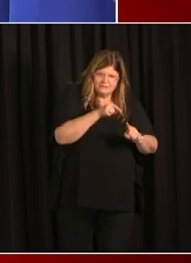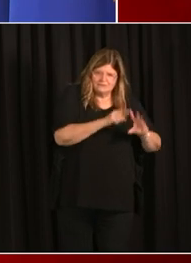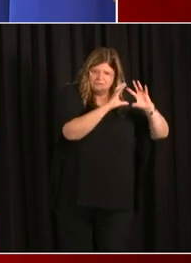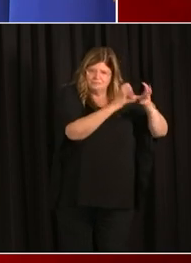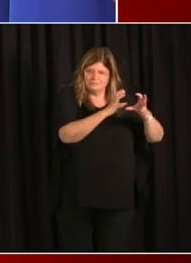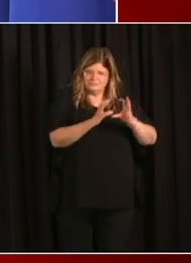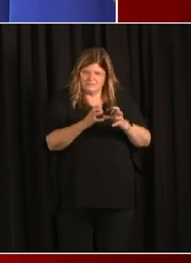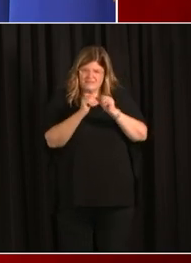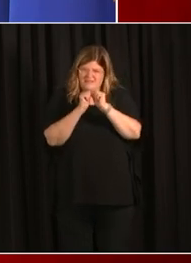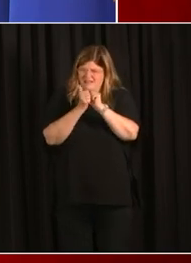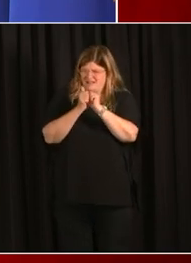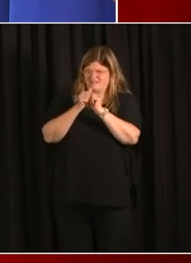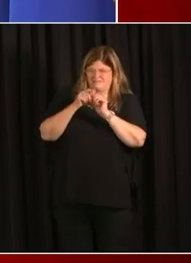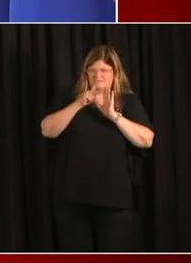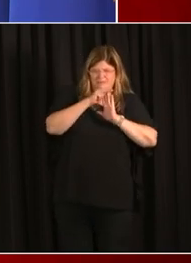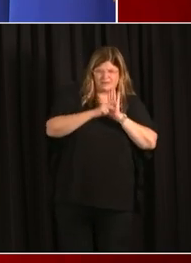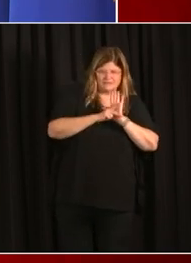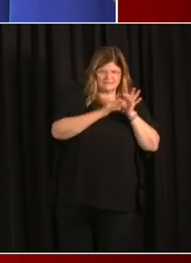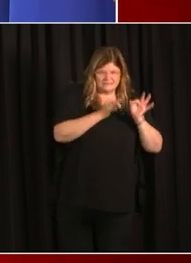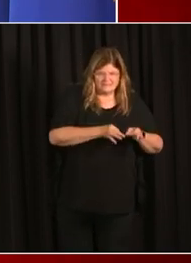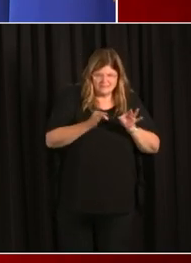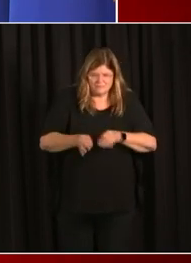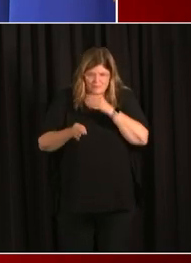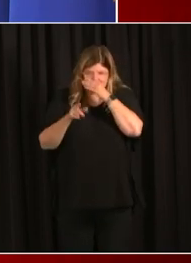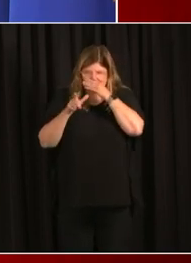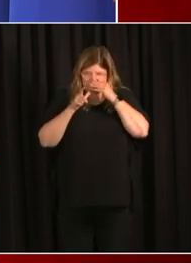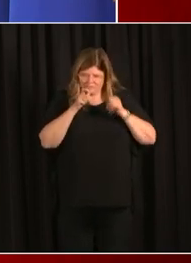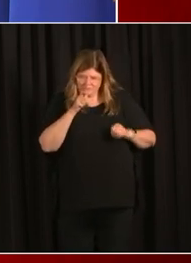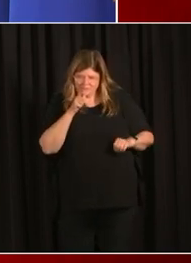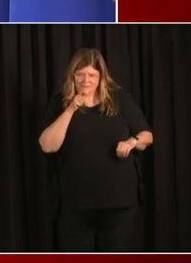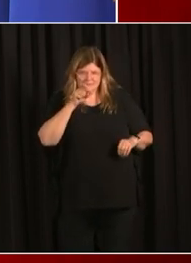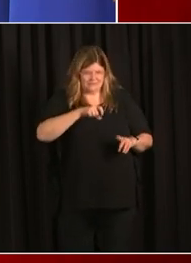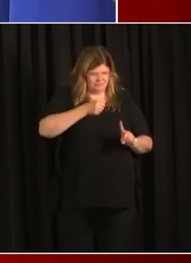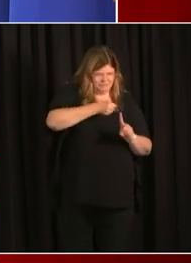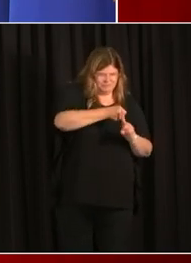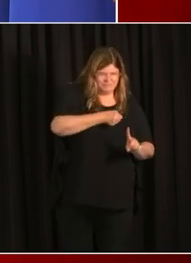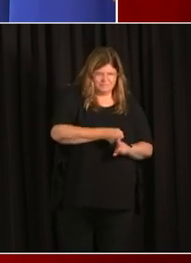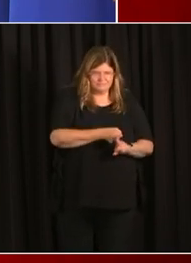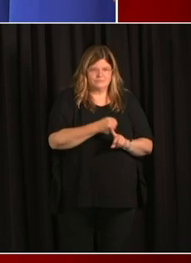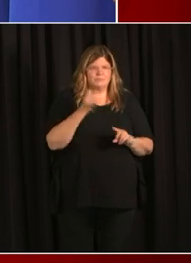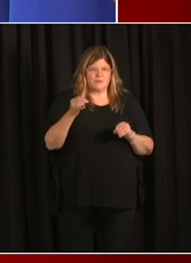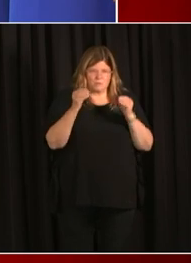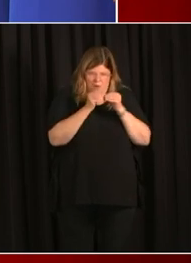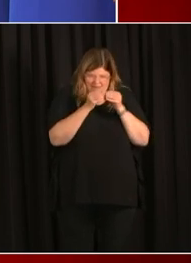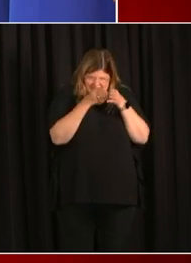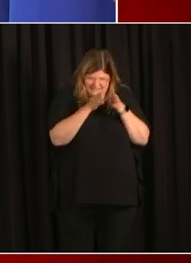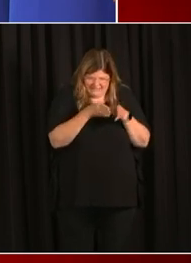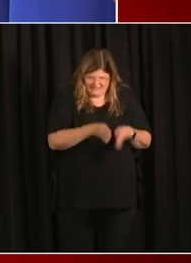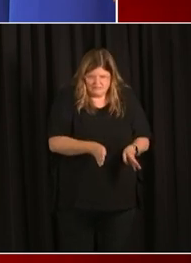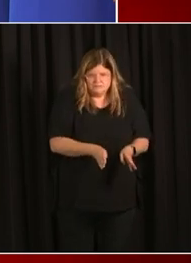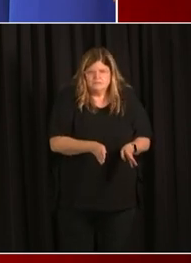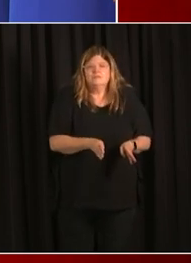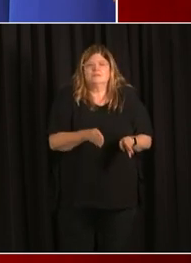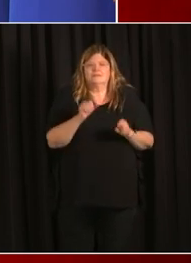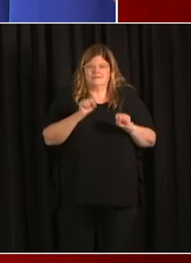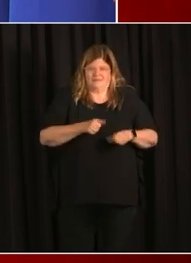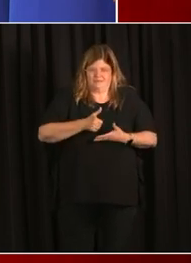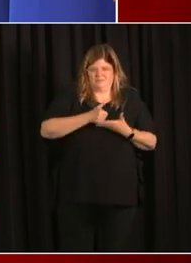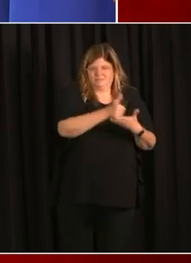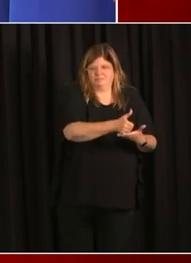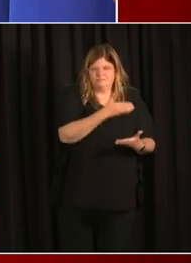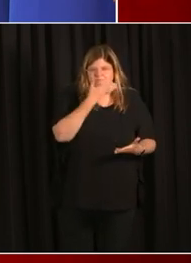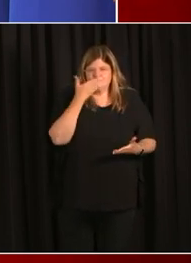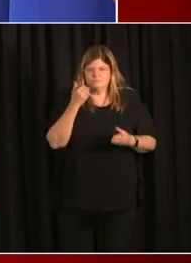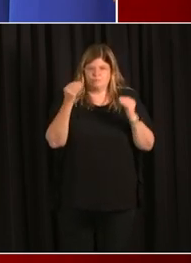in terms of understanding who is impacted, what types of public health interventions would have the most